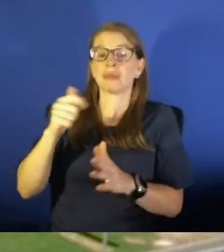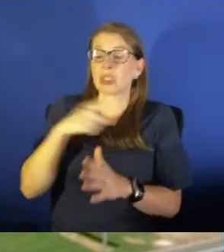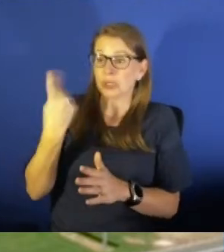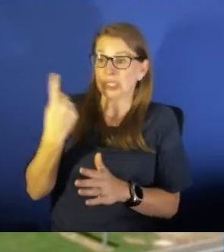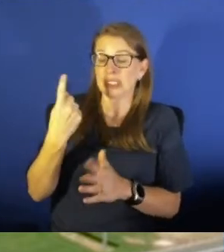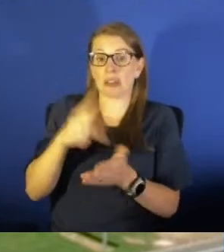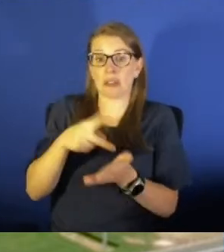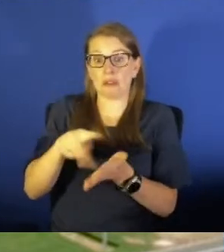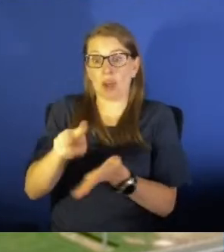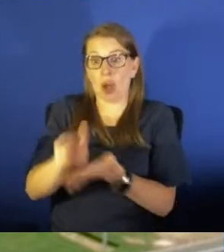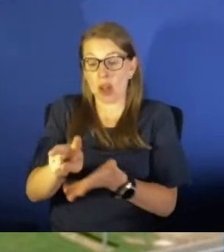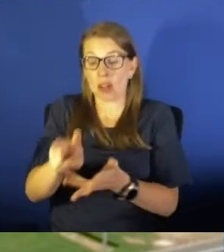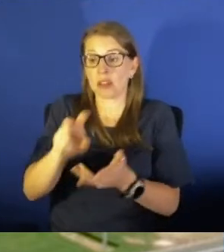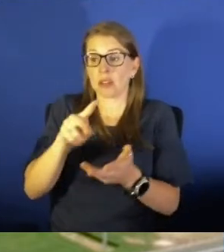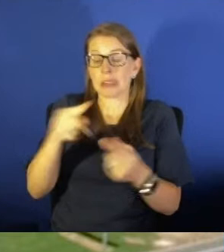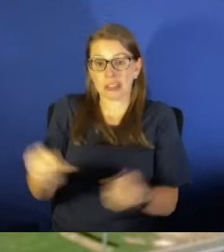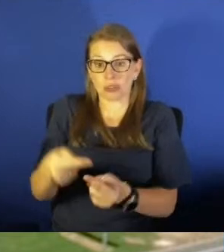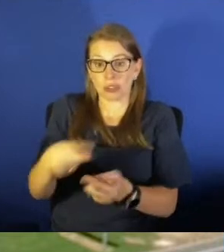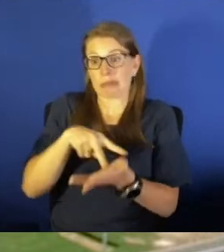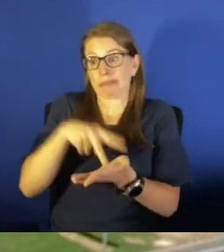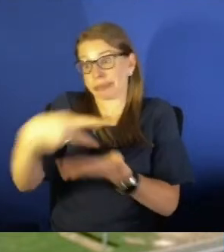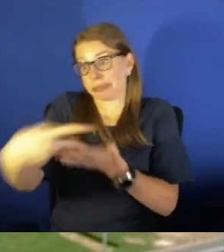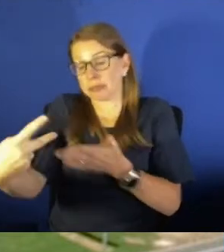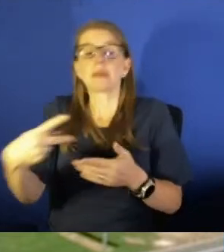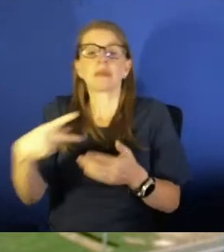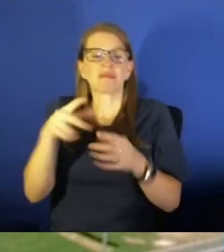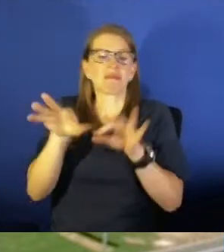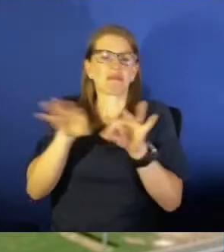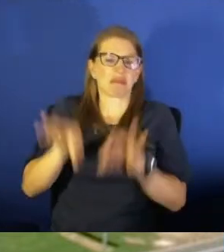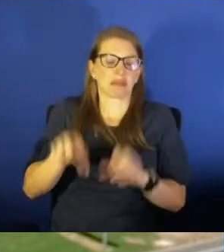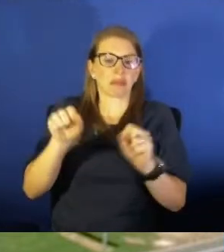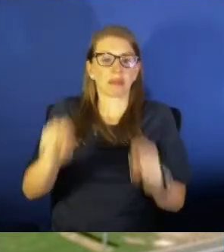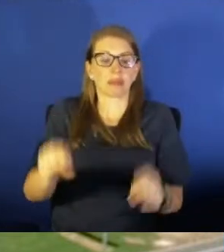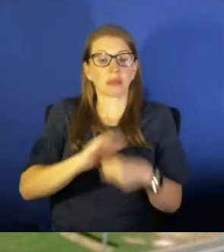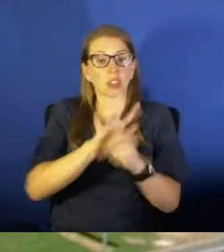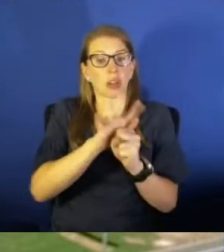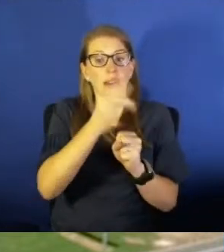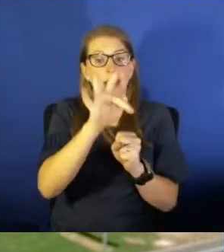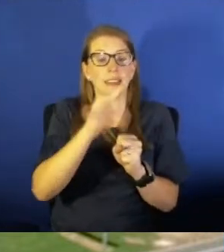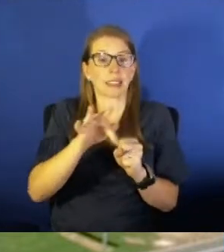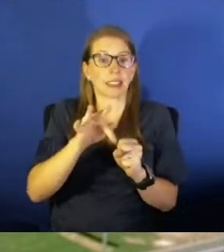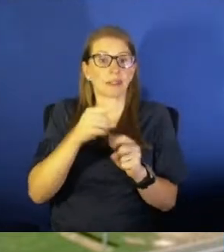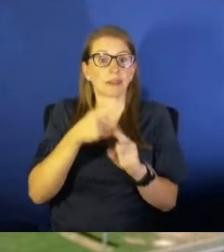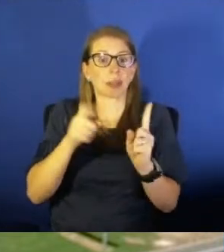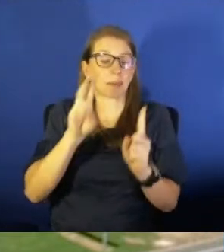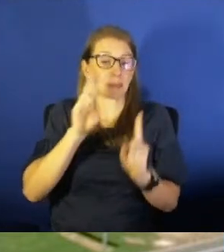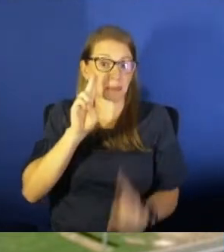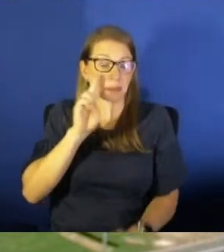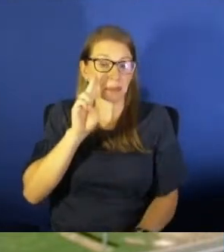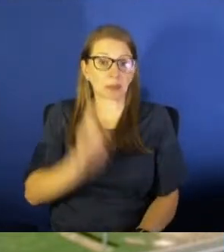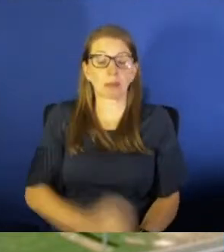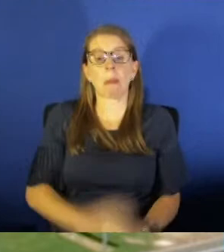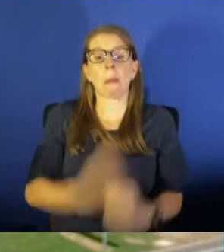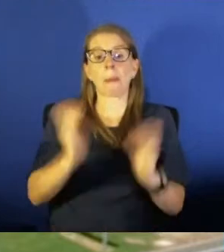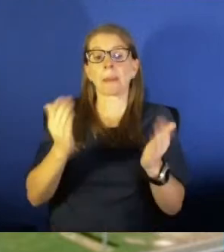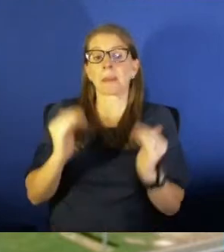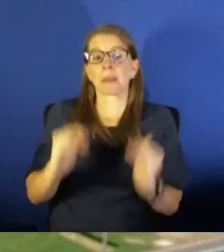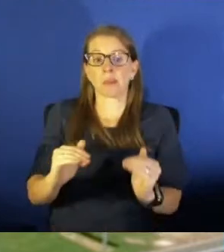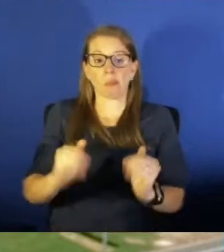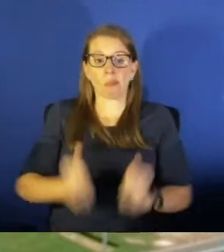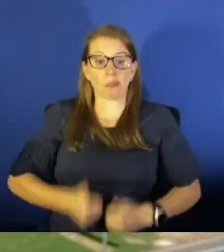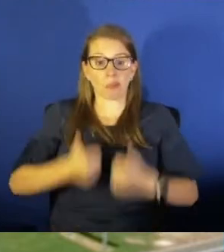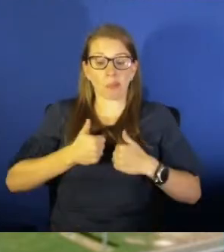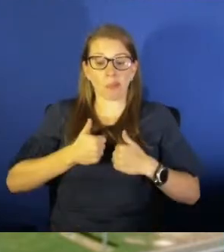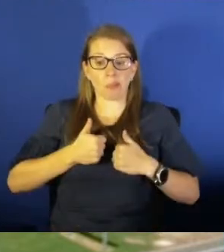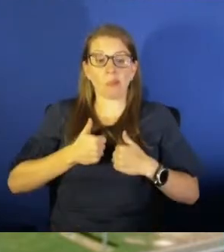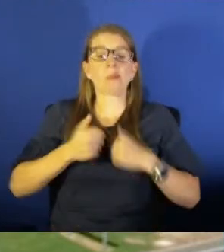upcoming months. In about 15, Dr. Dana Hawkinson will join us with the latest COVID headlines and COVID numbers. And now you